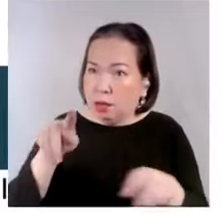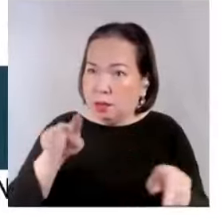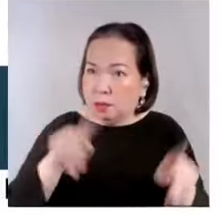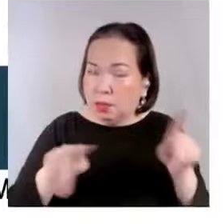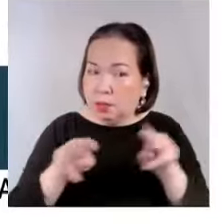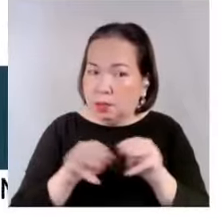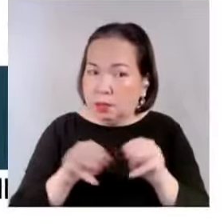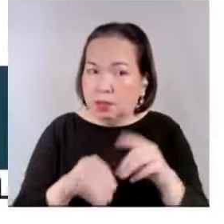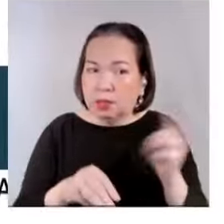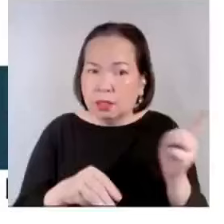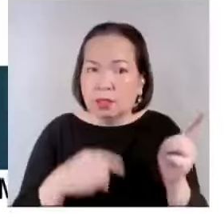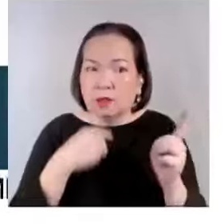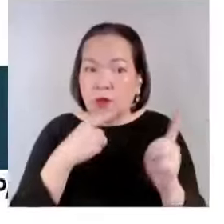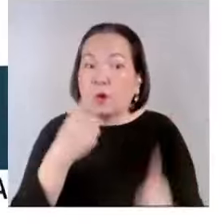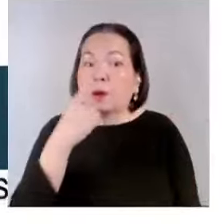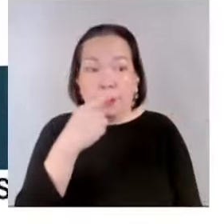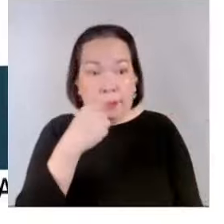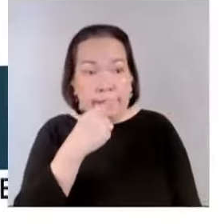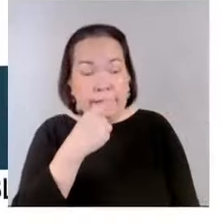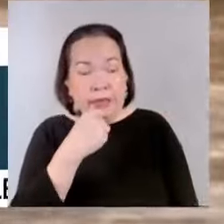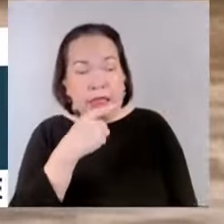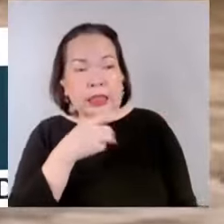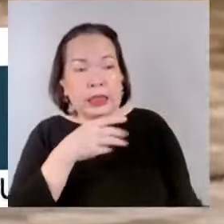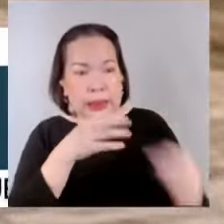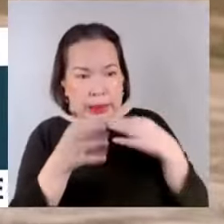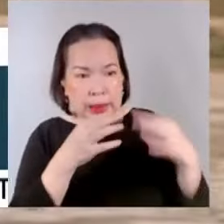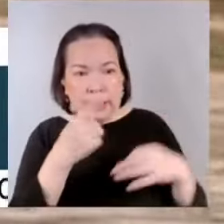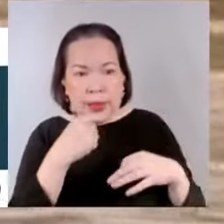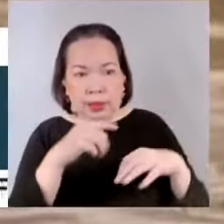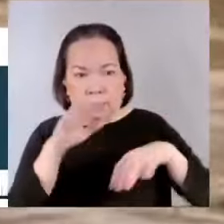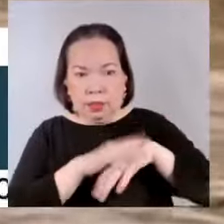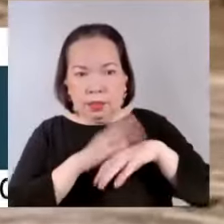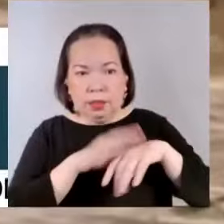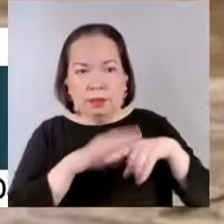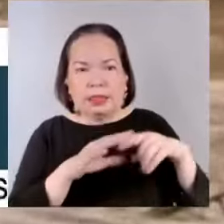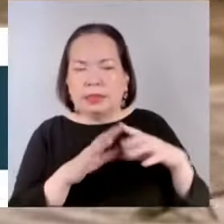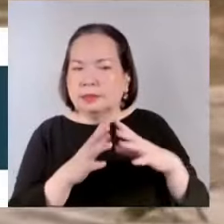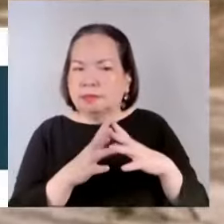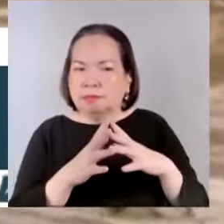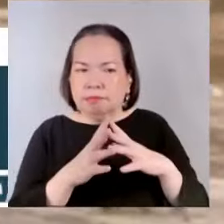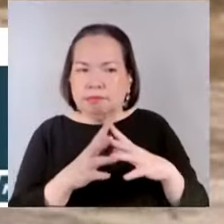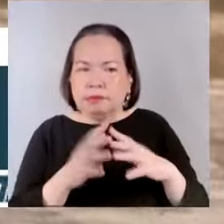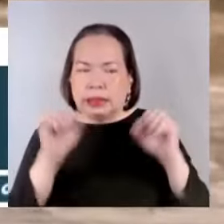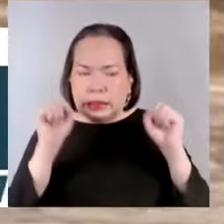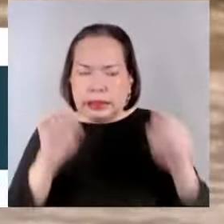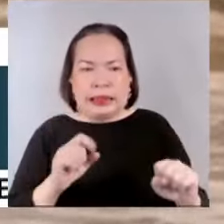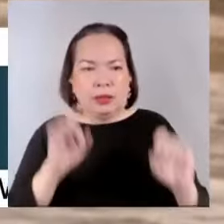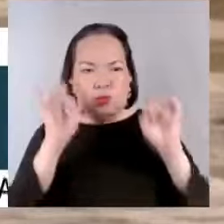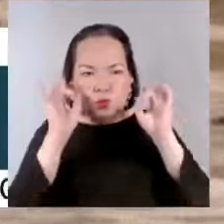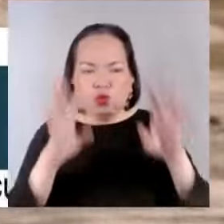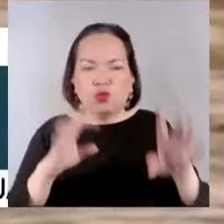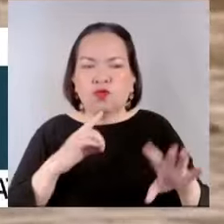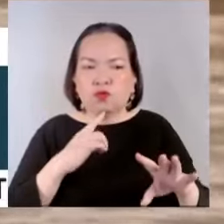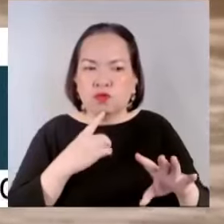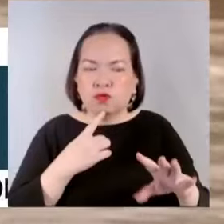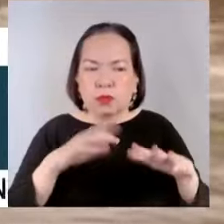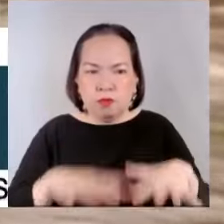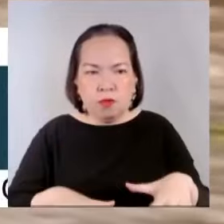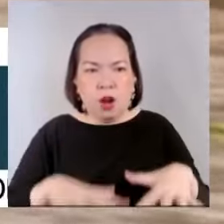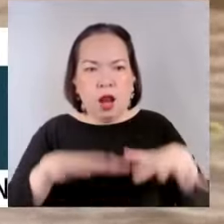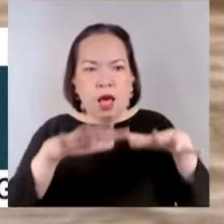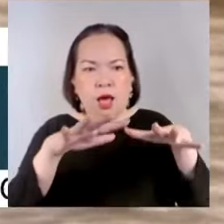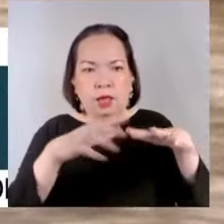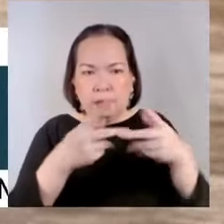for red rainfall warning, so it means that serious flooding is expected in flood-prone areas